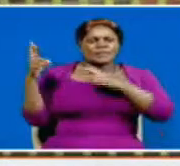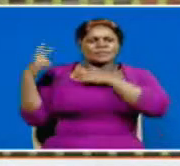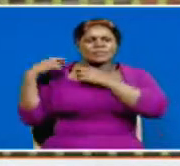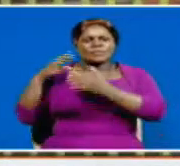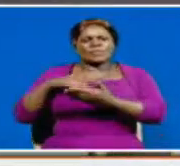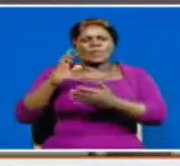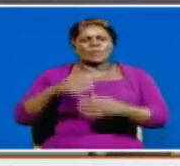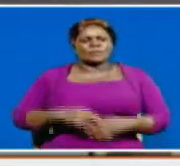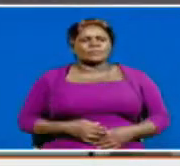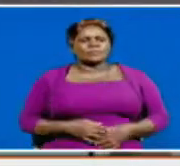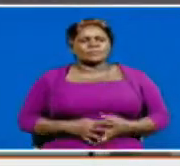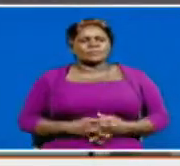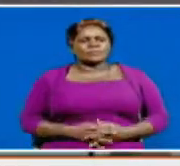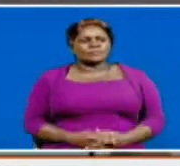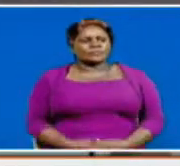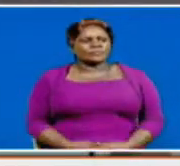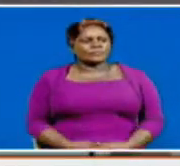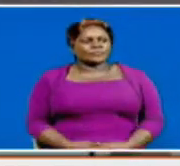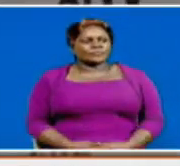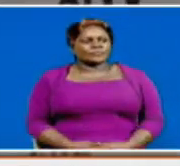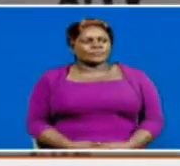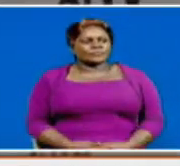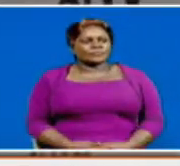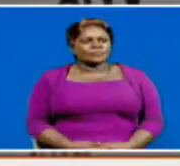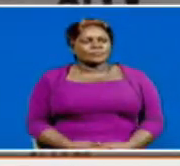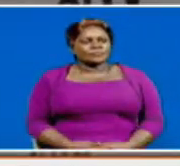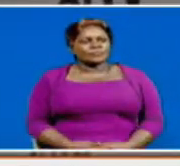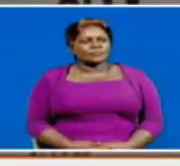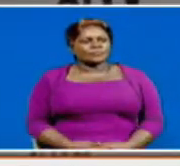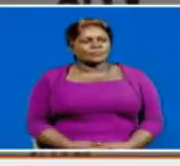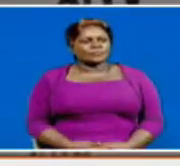kuwajibika zaidi. Alan Ochanda, KTN News.